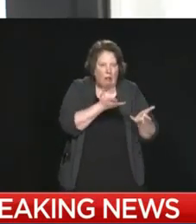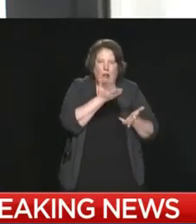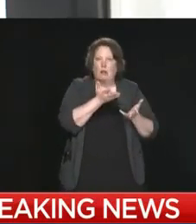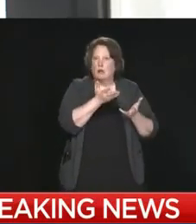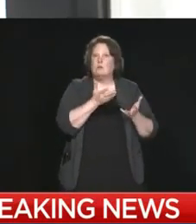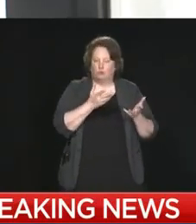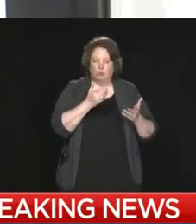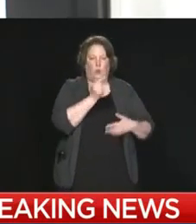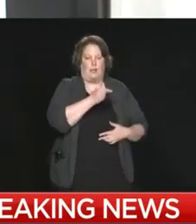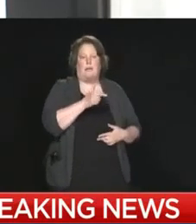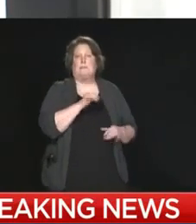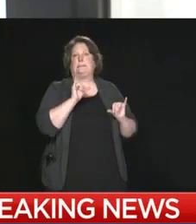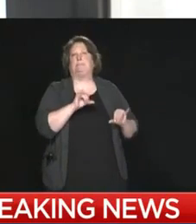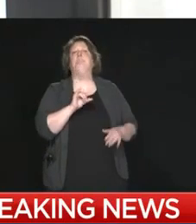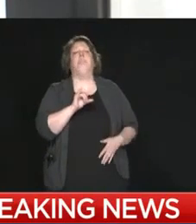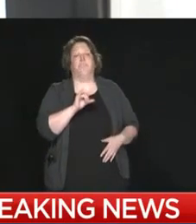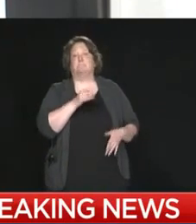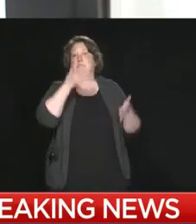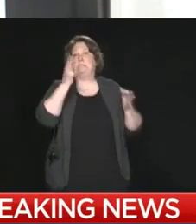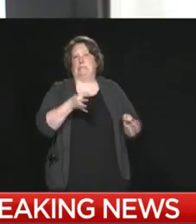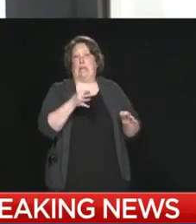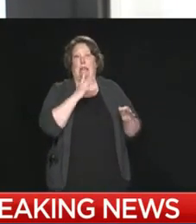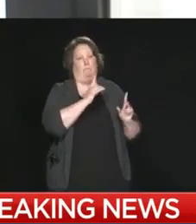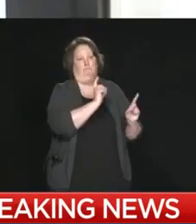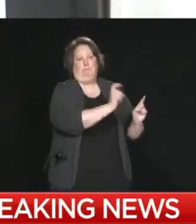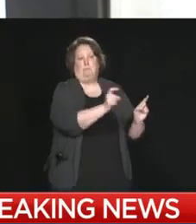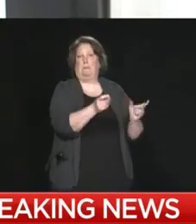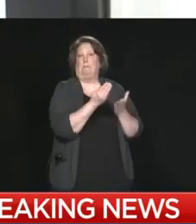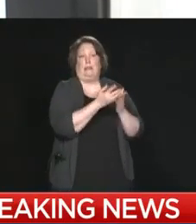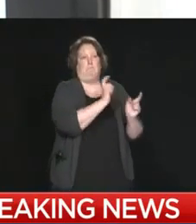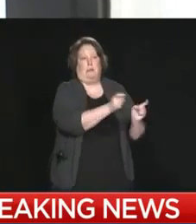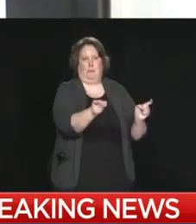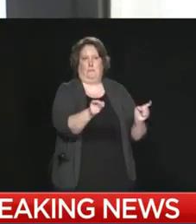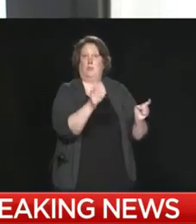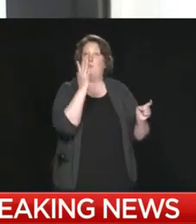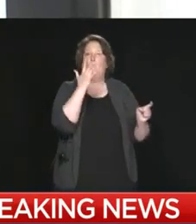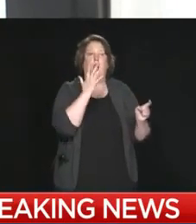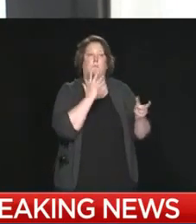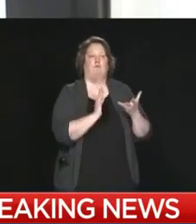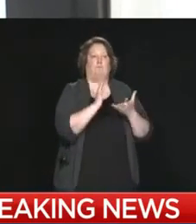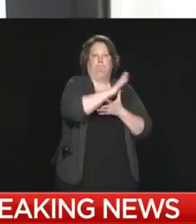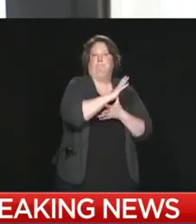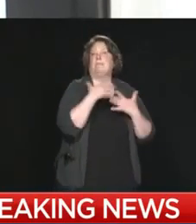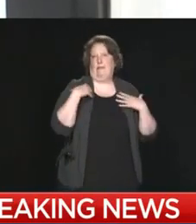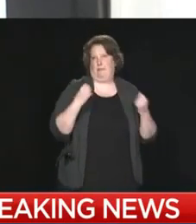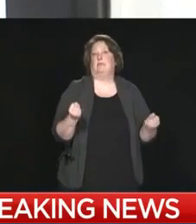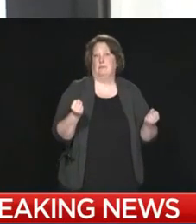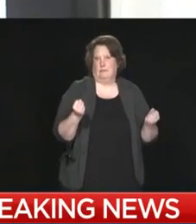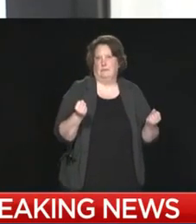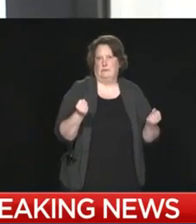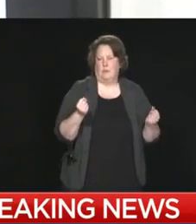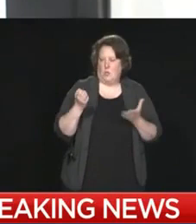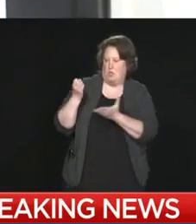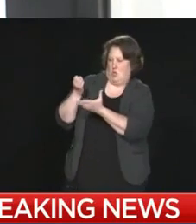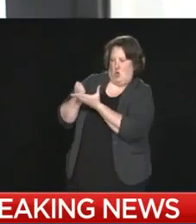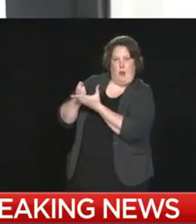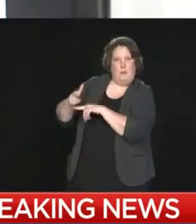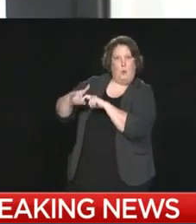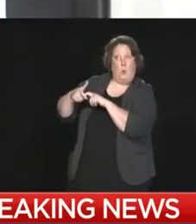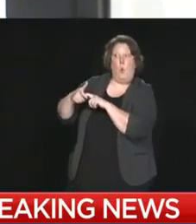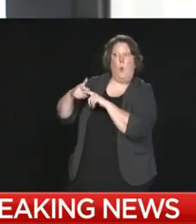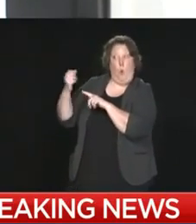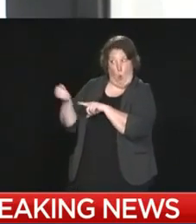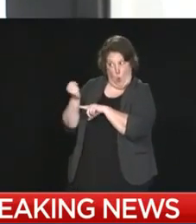to support Canadians right across the country so that we could stay healthy and so that we could have an economy to come back to as soon